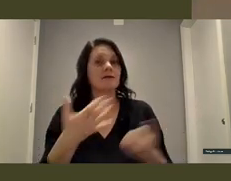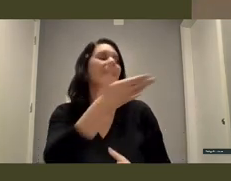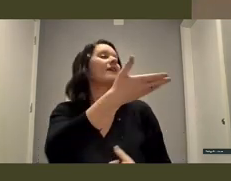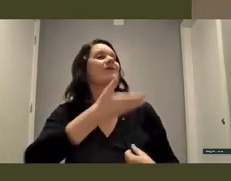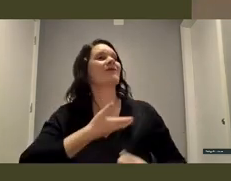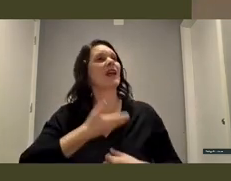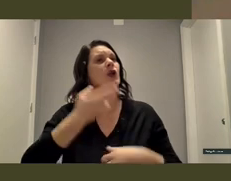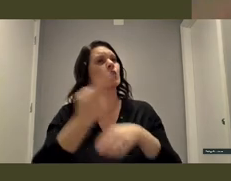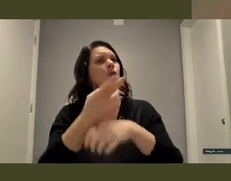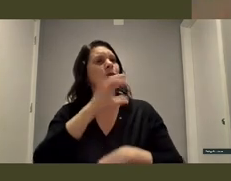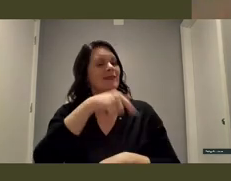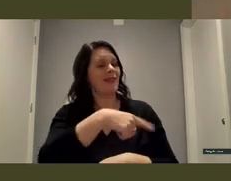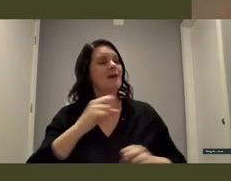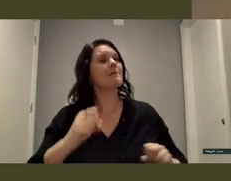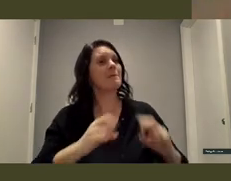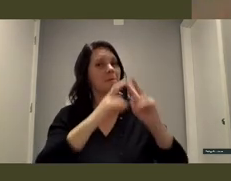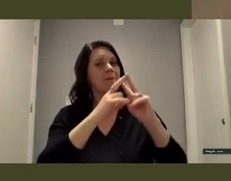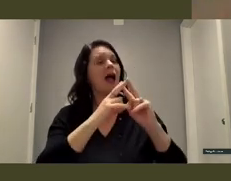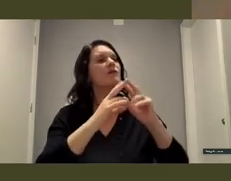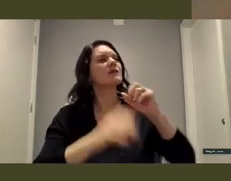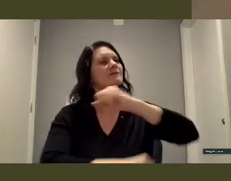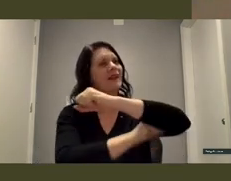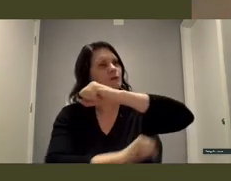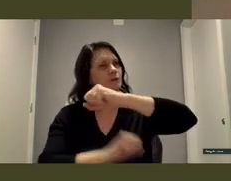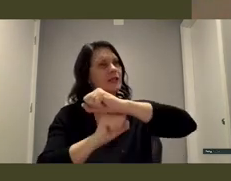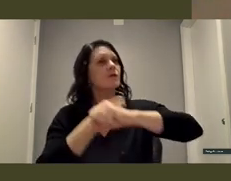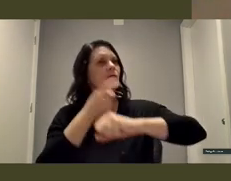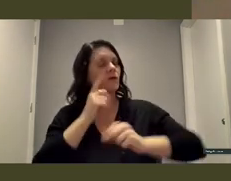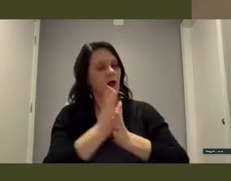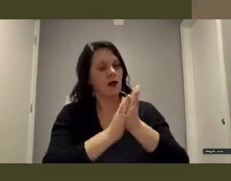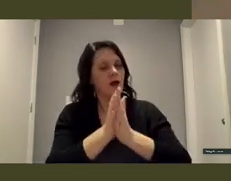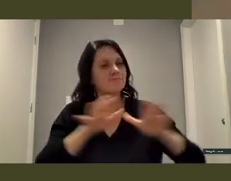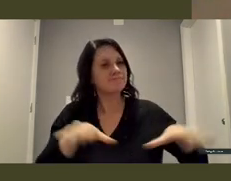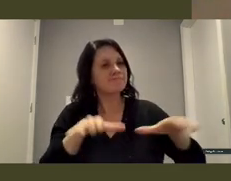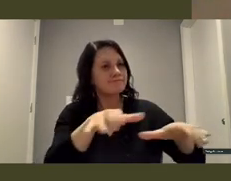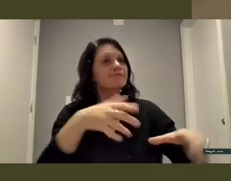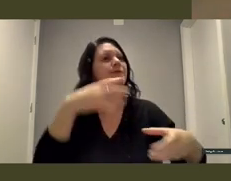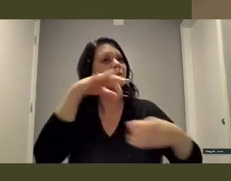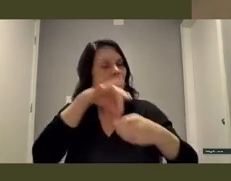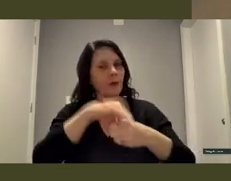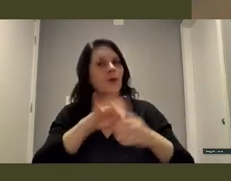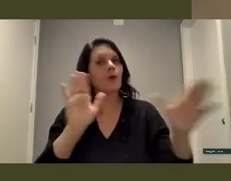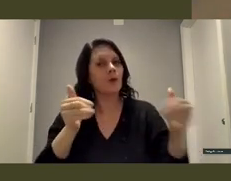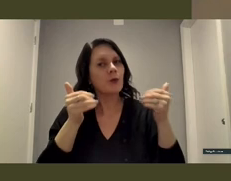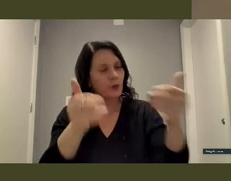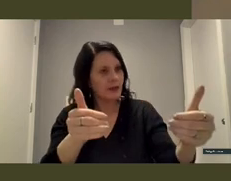use that Paris framework to motivate, to vote. For those people who are,